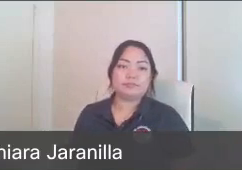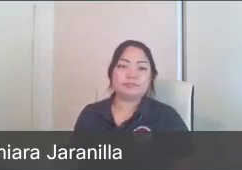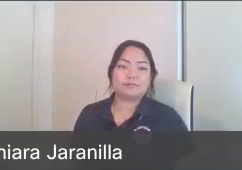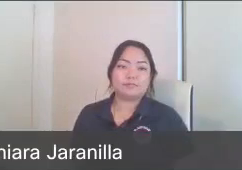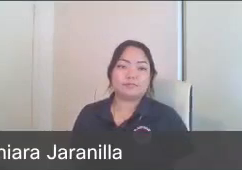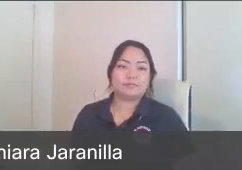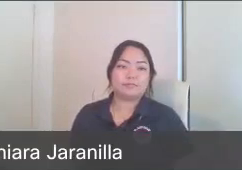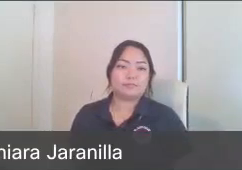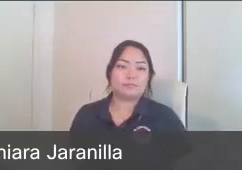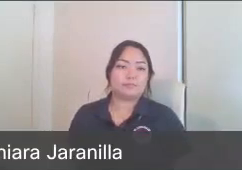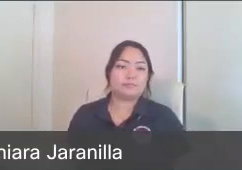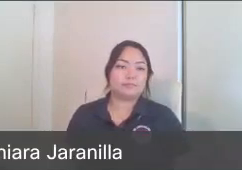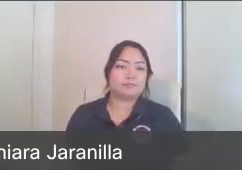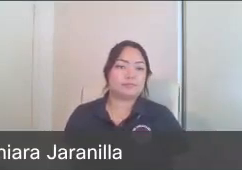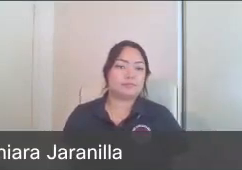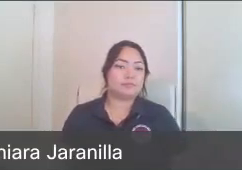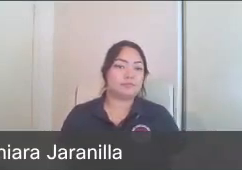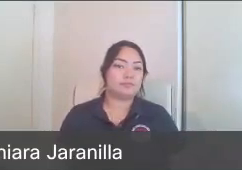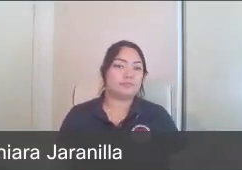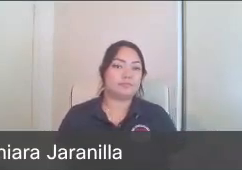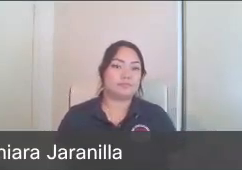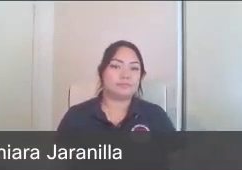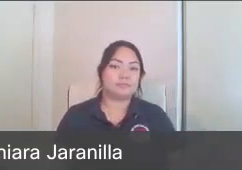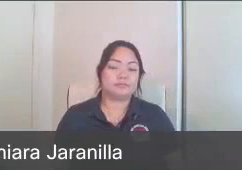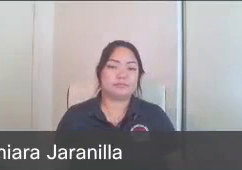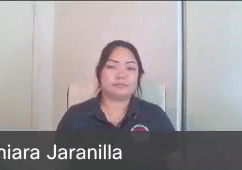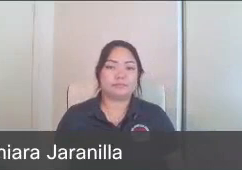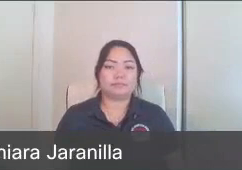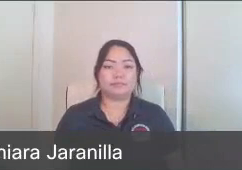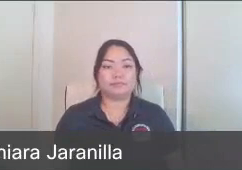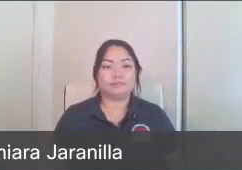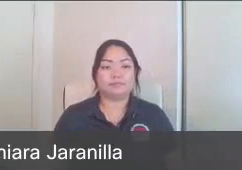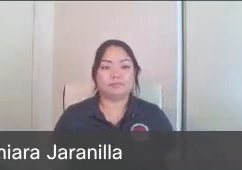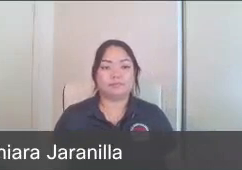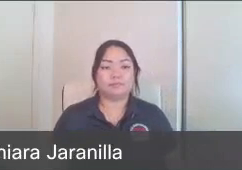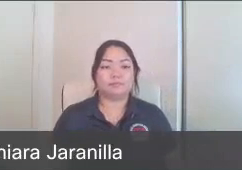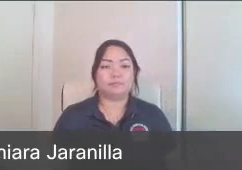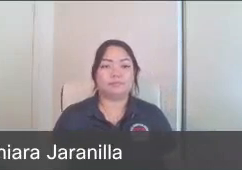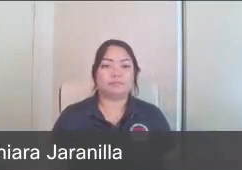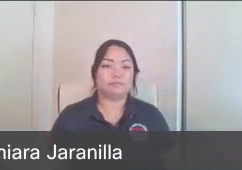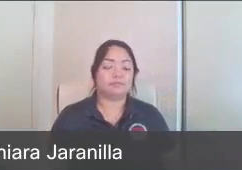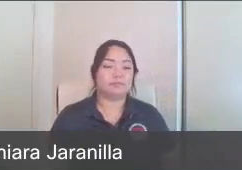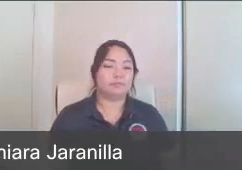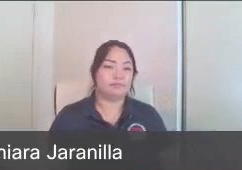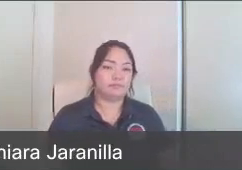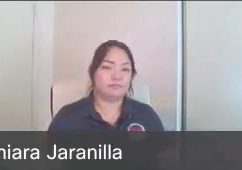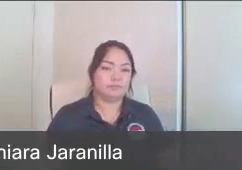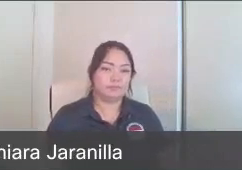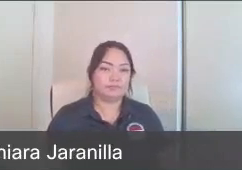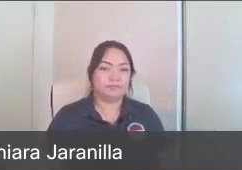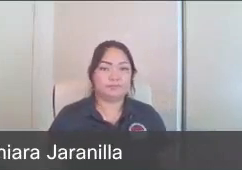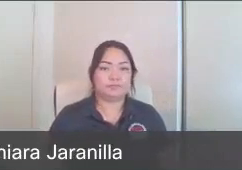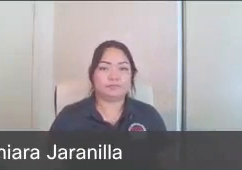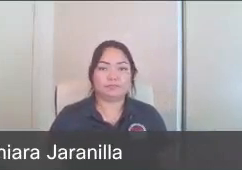into the discussion group. And I'd like to first start by welcoming another